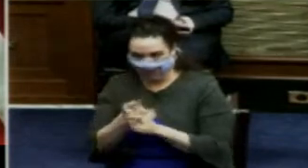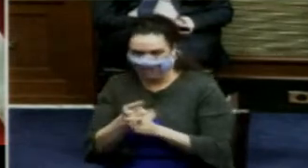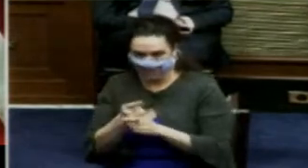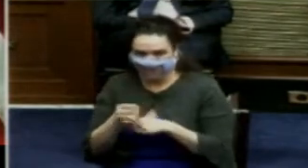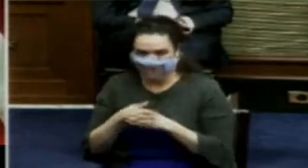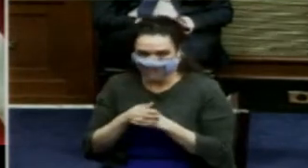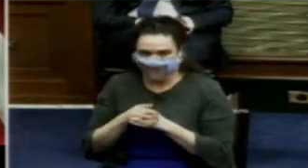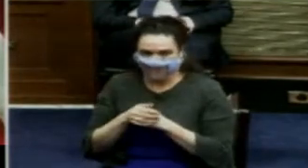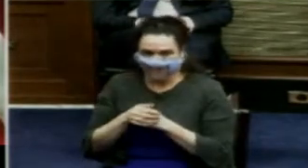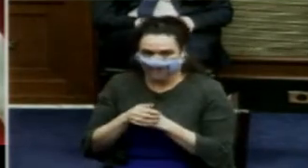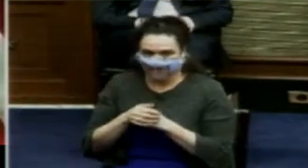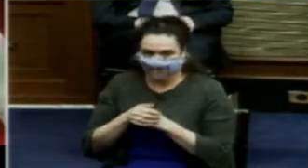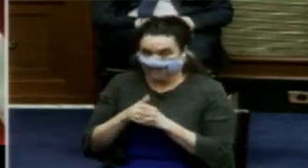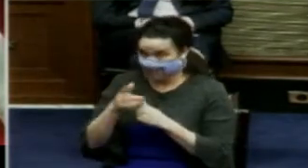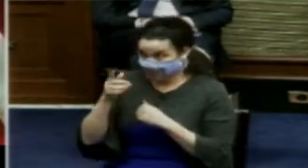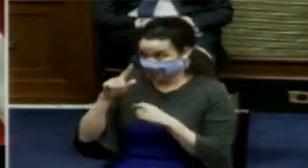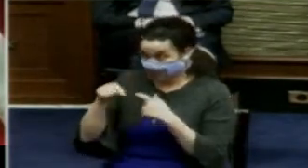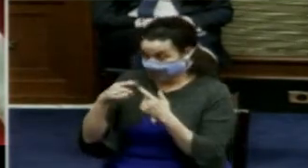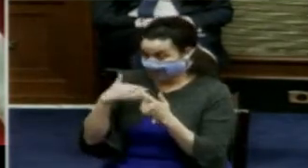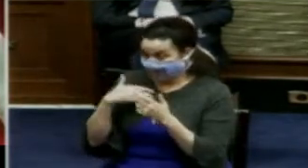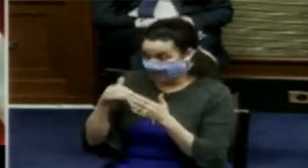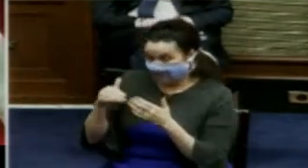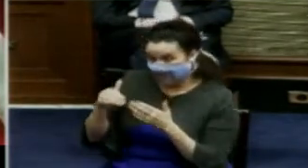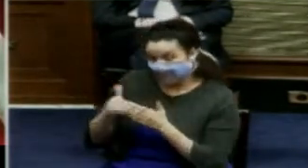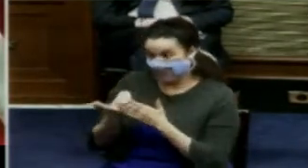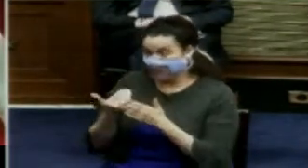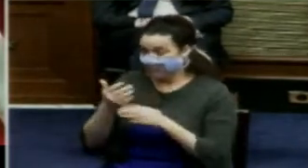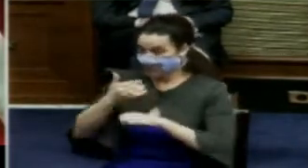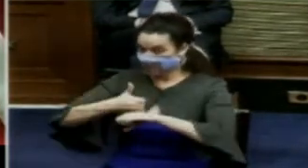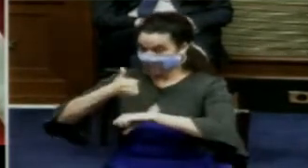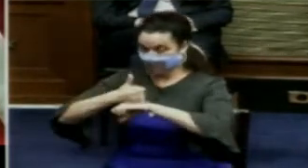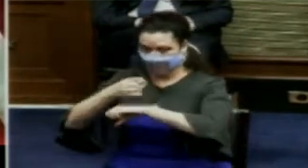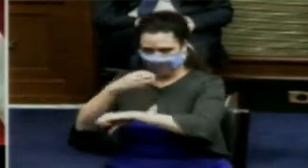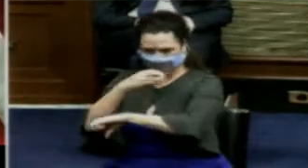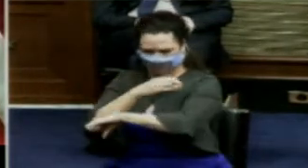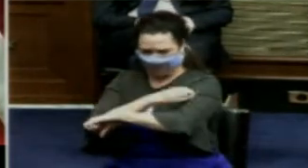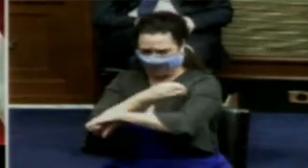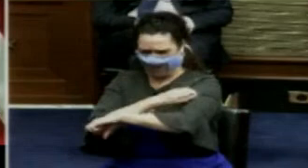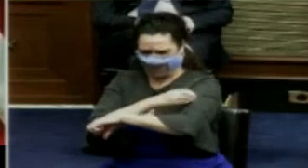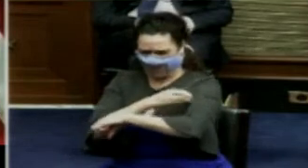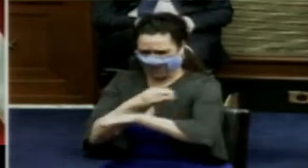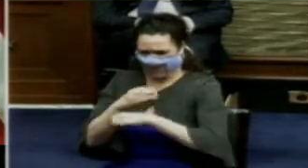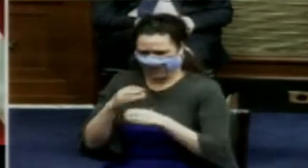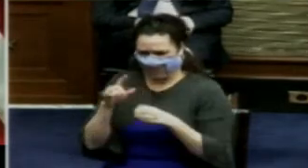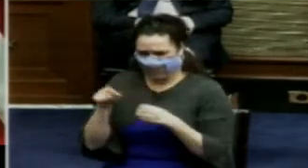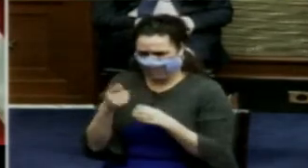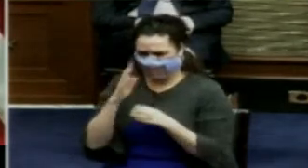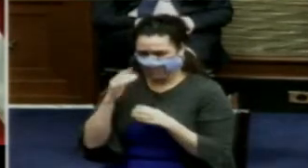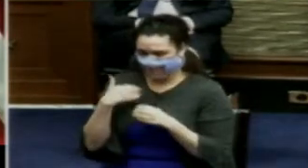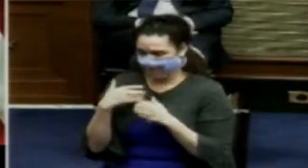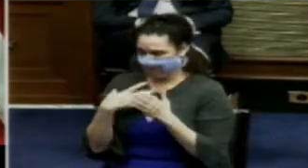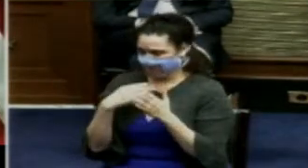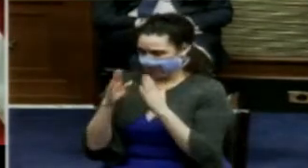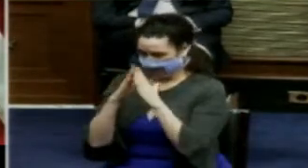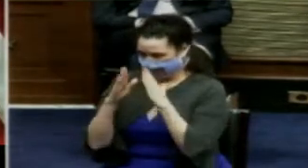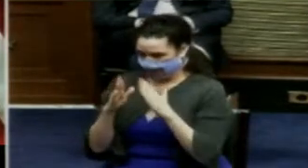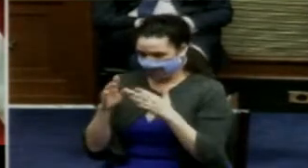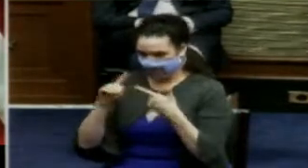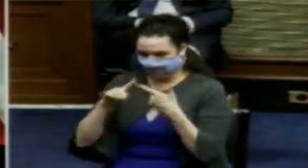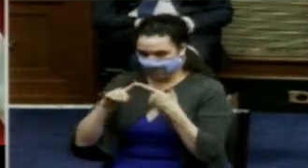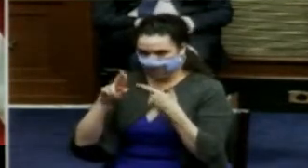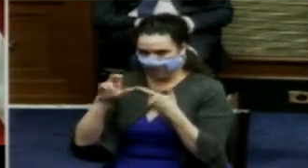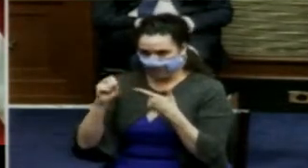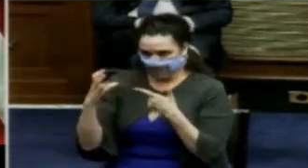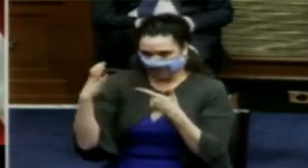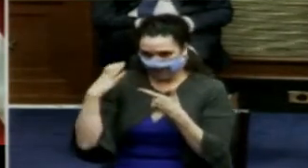Okay, and the new seat of power under this scheme would only have within it the White House, the U.S.